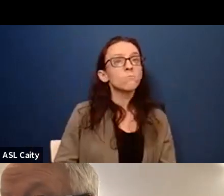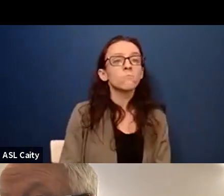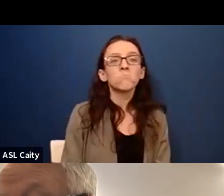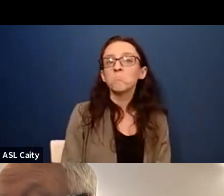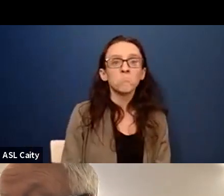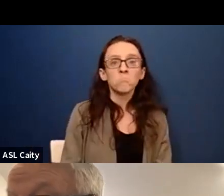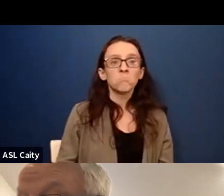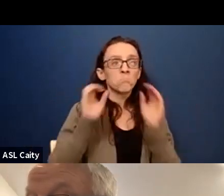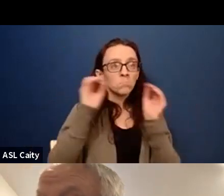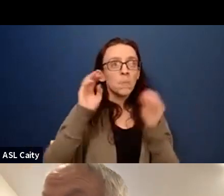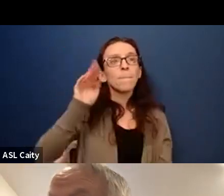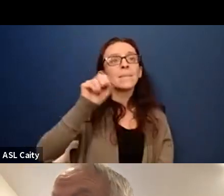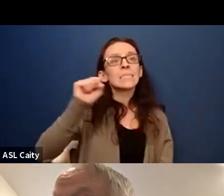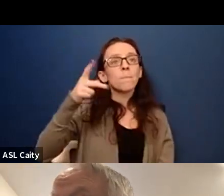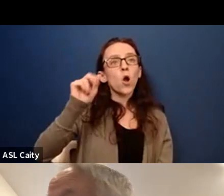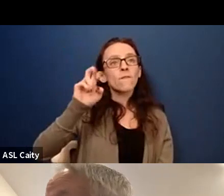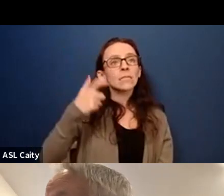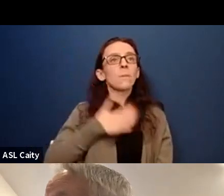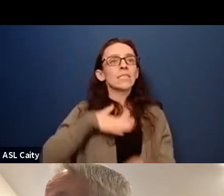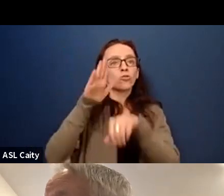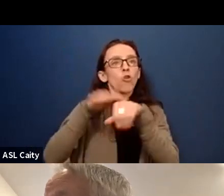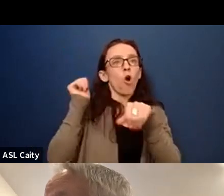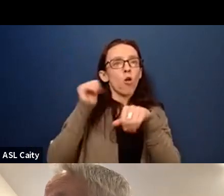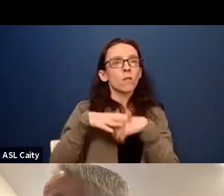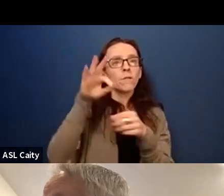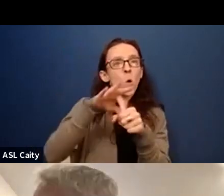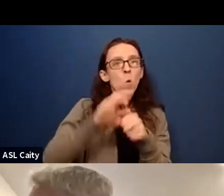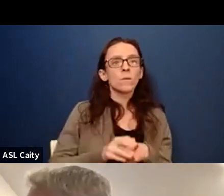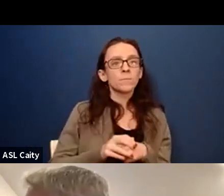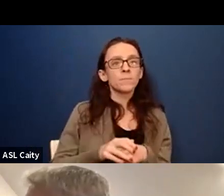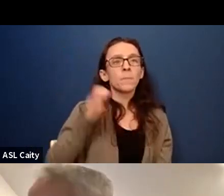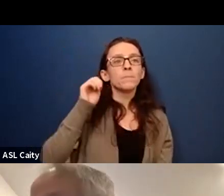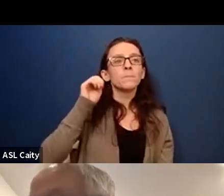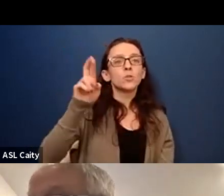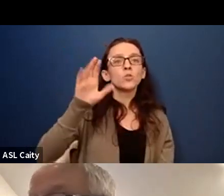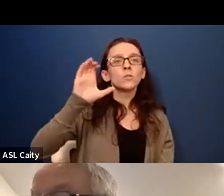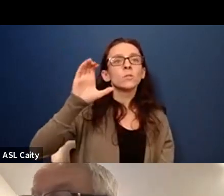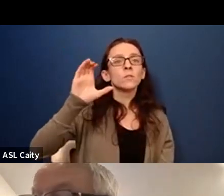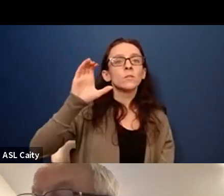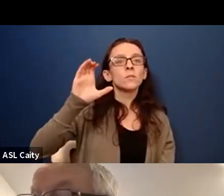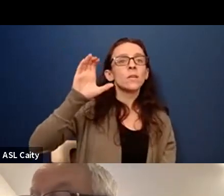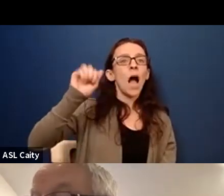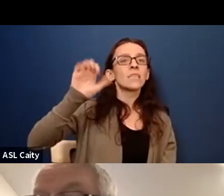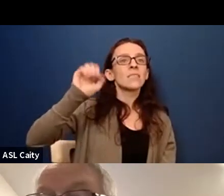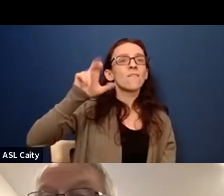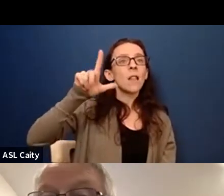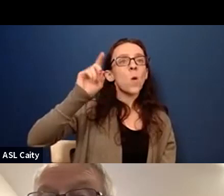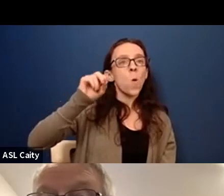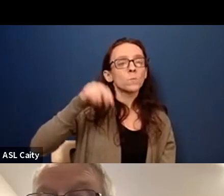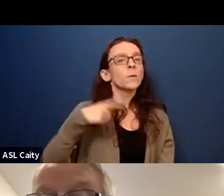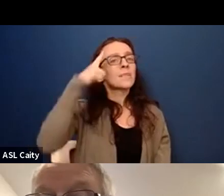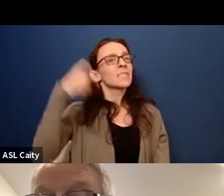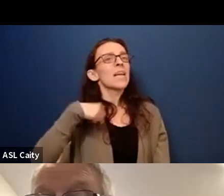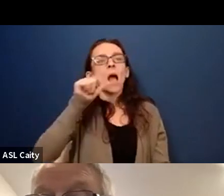Ms. Parvex, will you please call the roll? Thank you. Mr. Acevedo? Given my absence at meeting, I